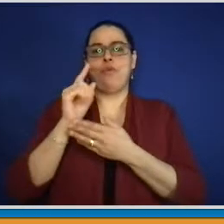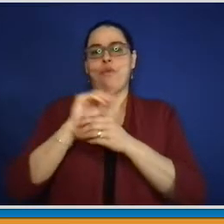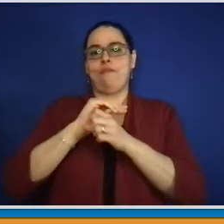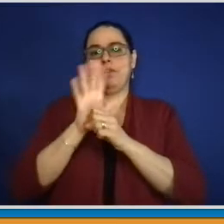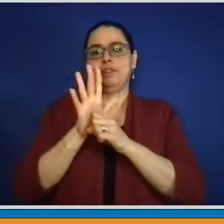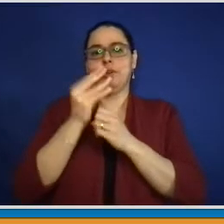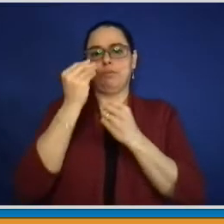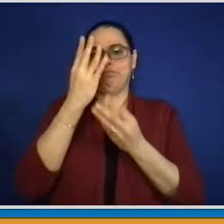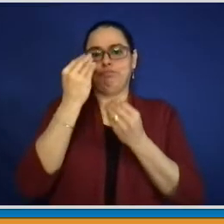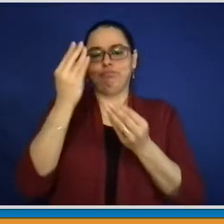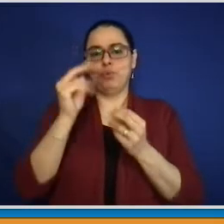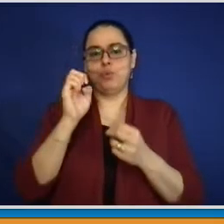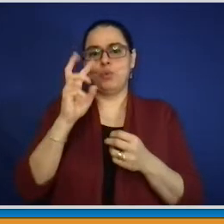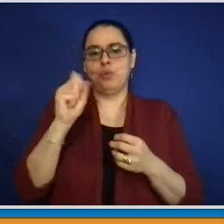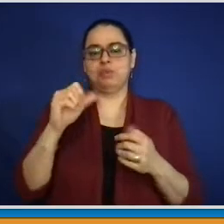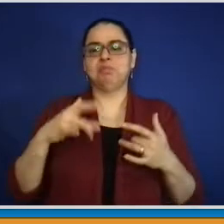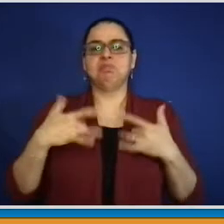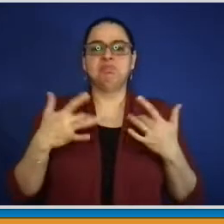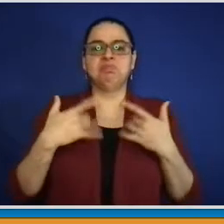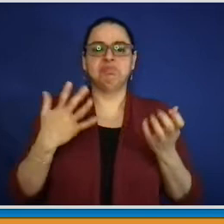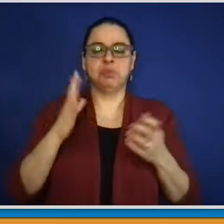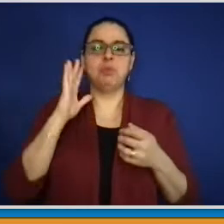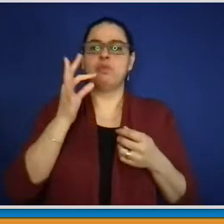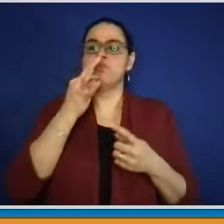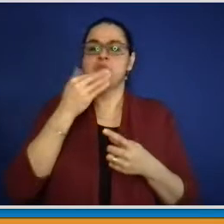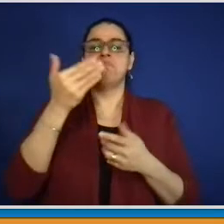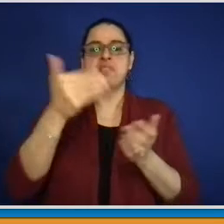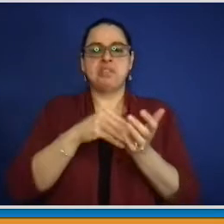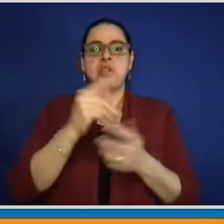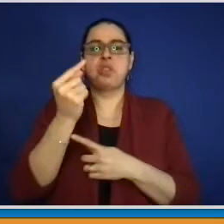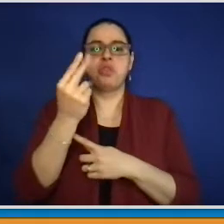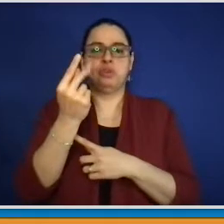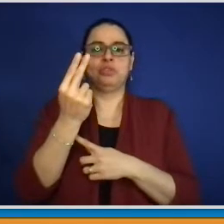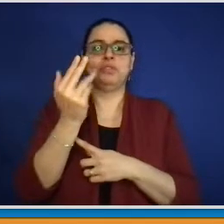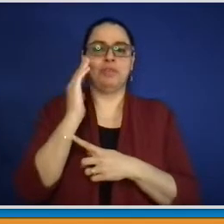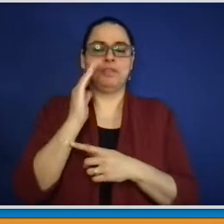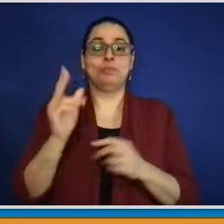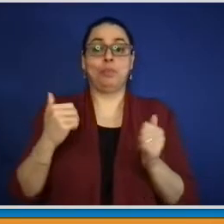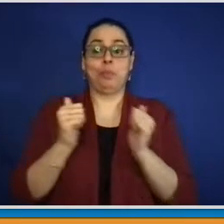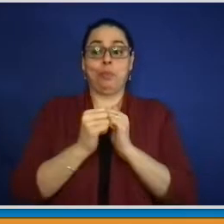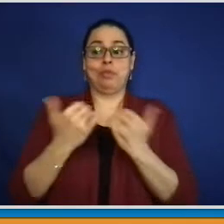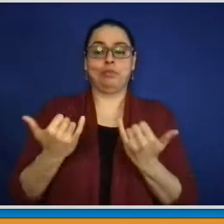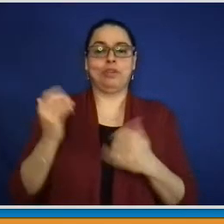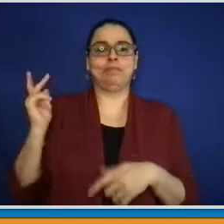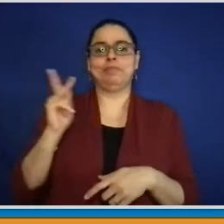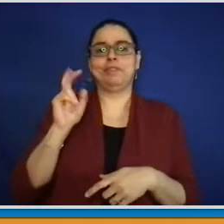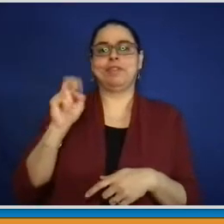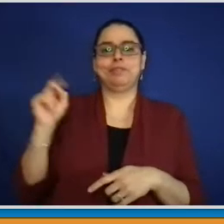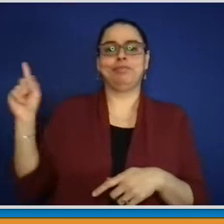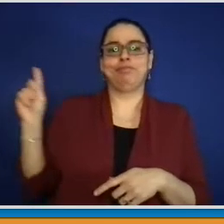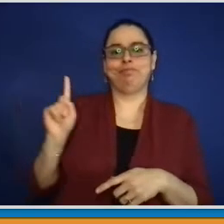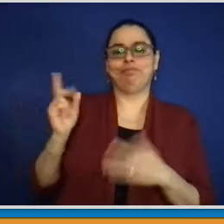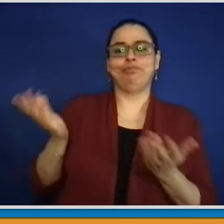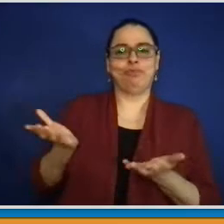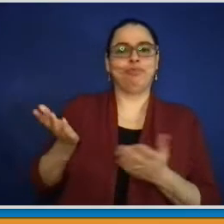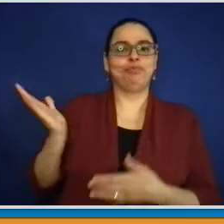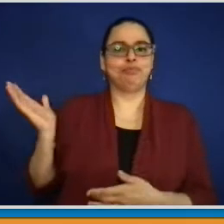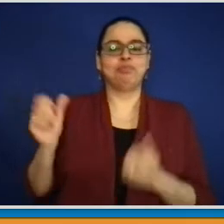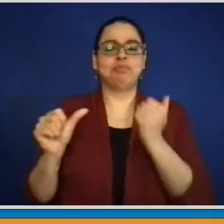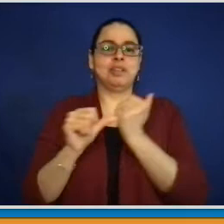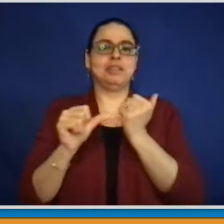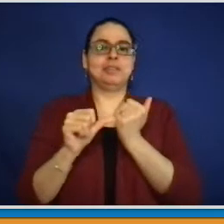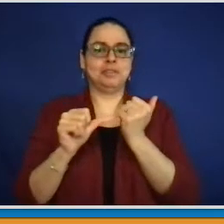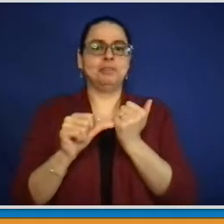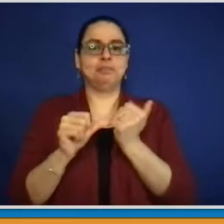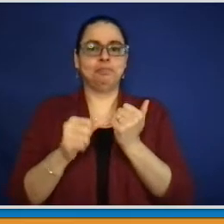County Executive, Ken Jenkins. In a few minutes, we'll introduce you to the Mayor of the Village of Ardsley, who will be our guest visitor today to talk a little bit about what's happening in